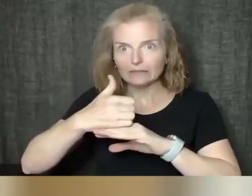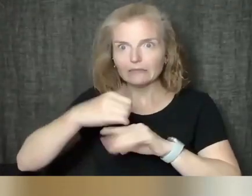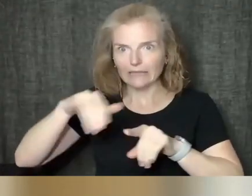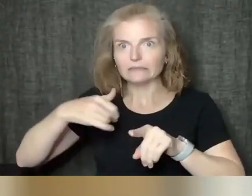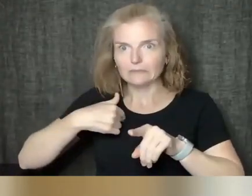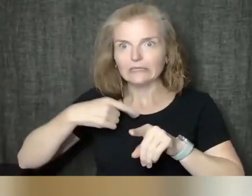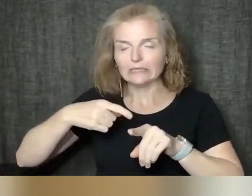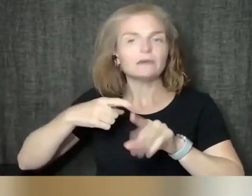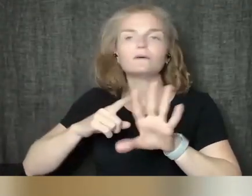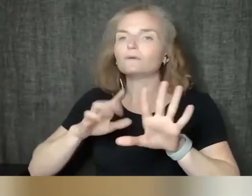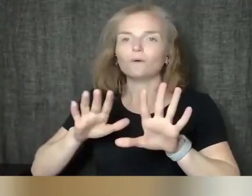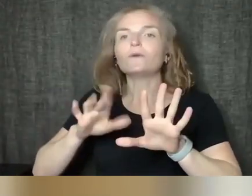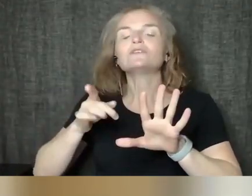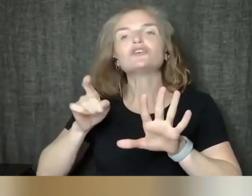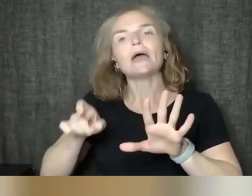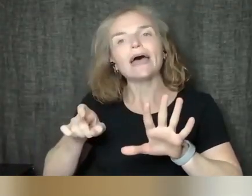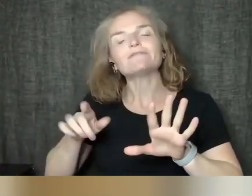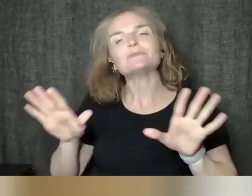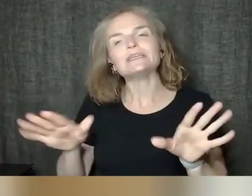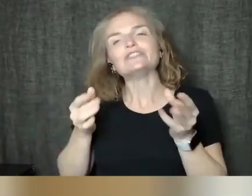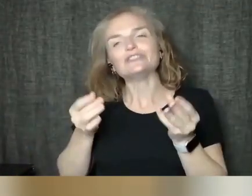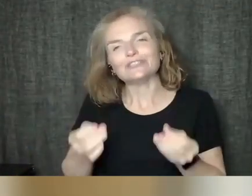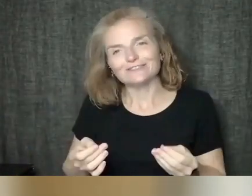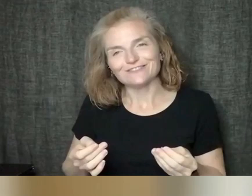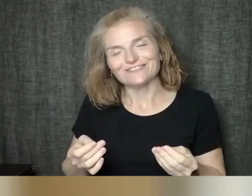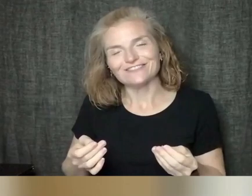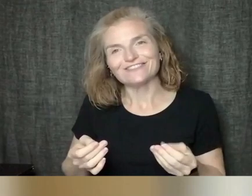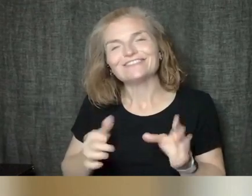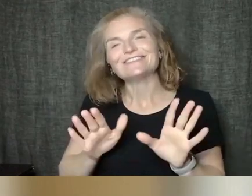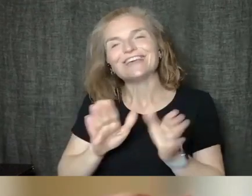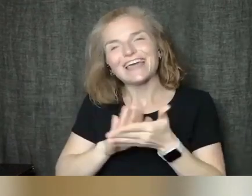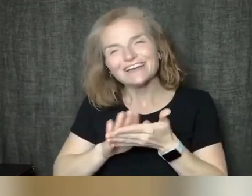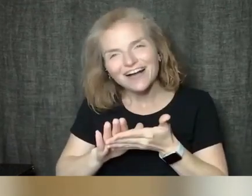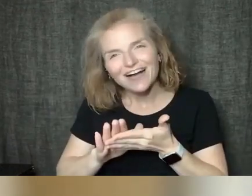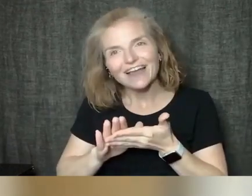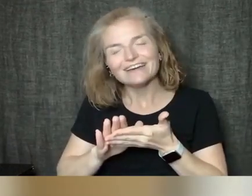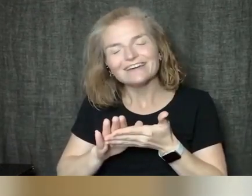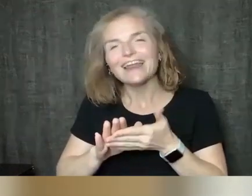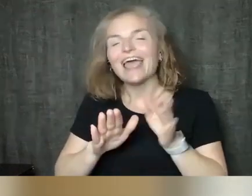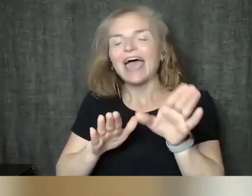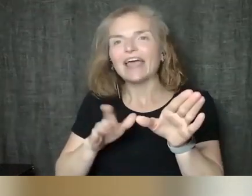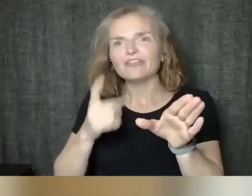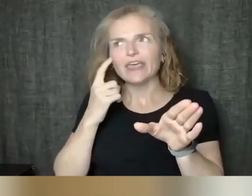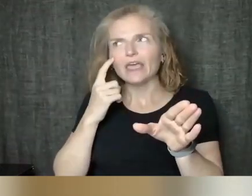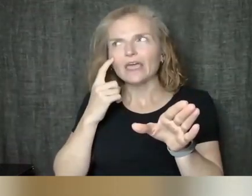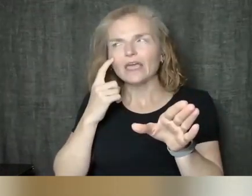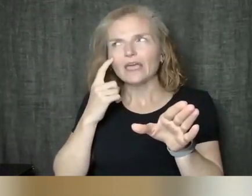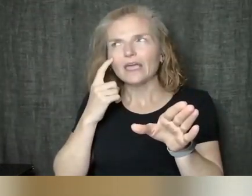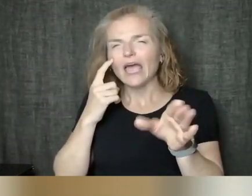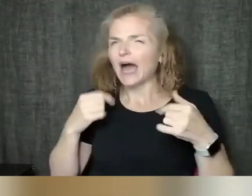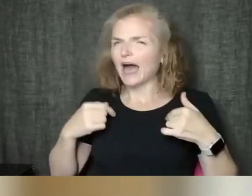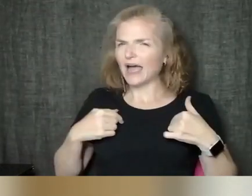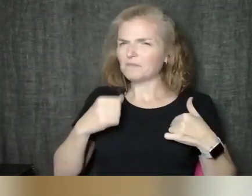this investigation gently until we start to see, it's not that I am angry. It's that